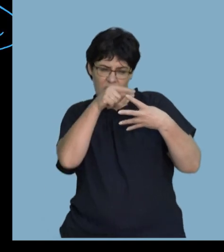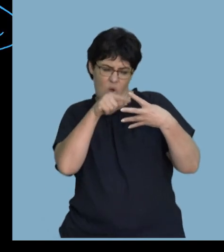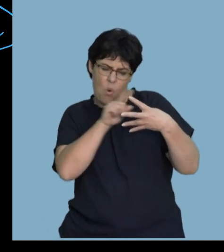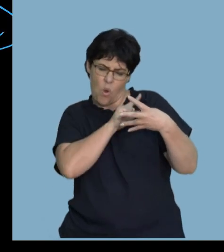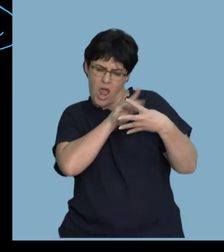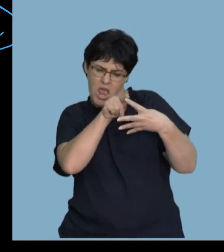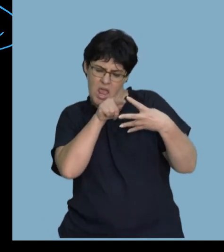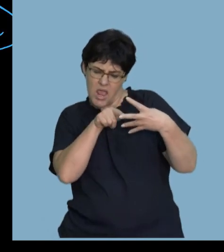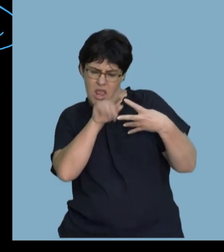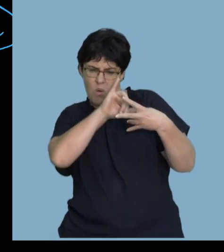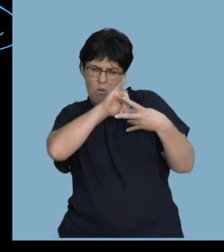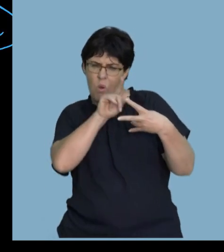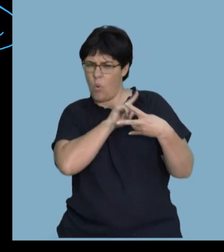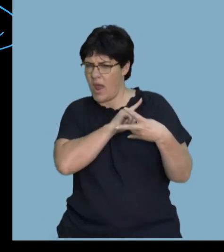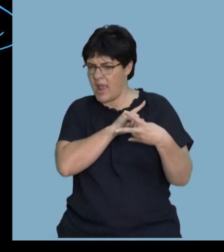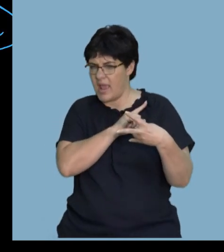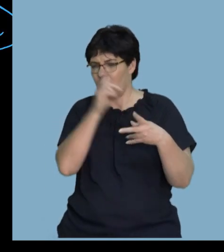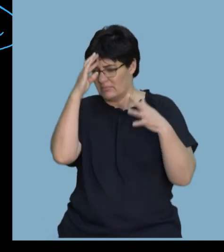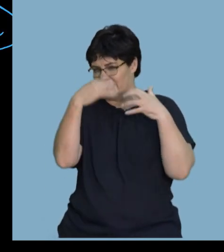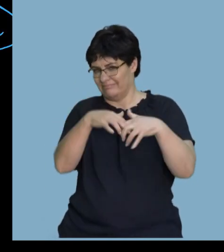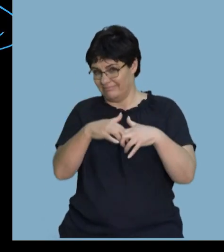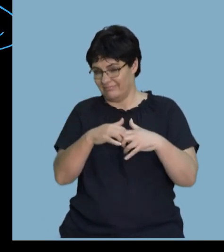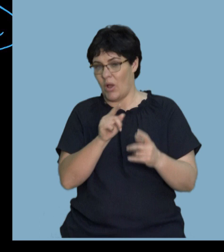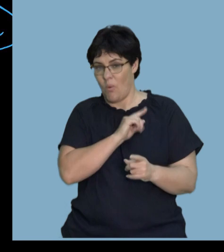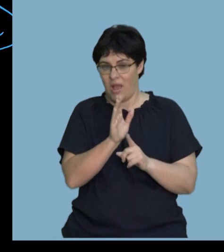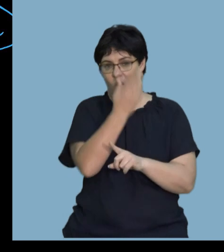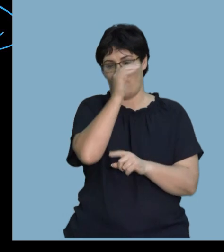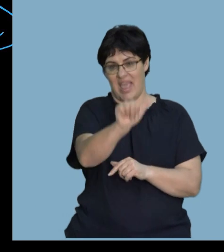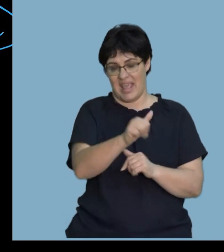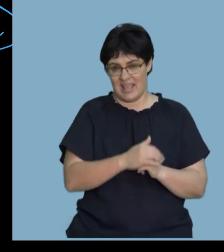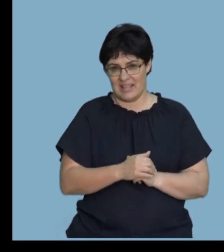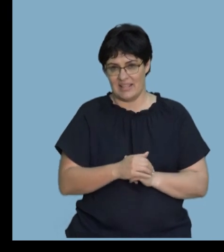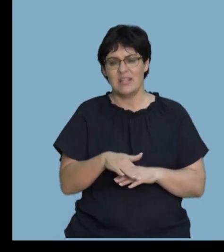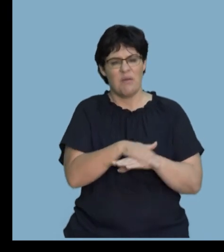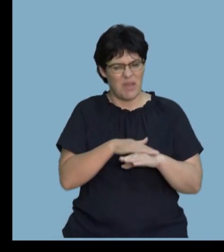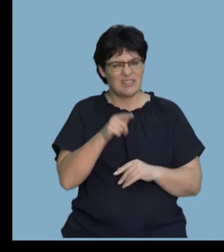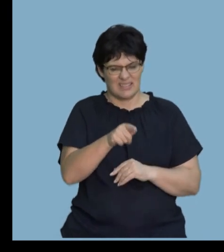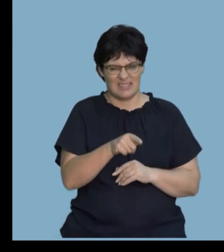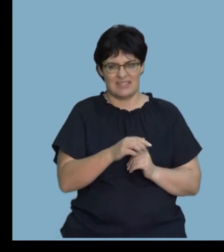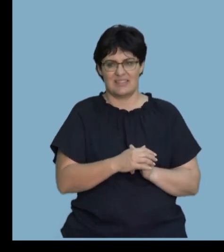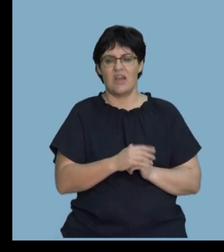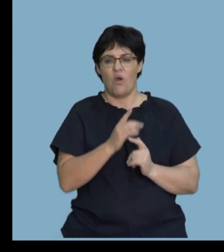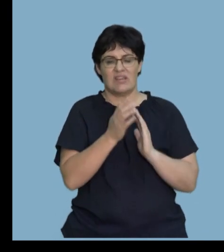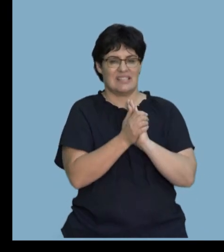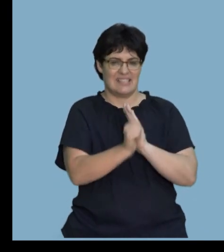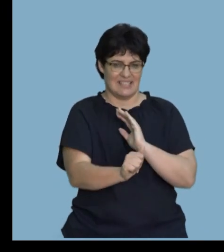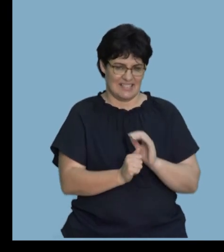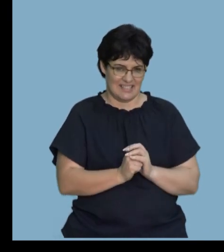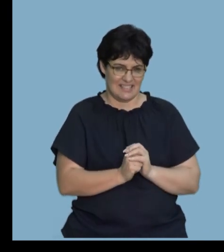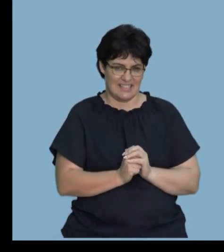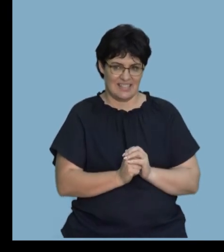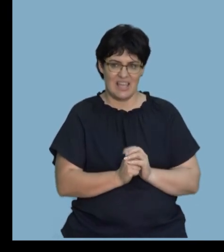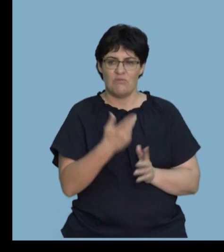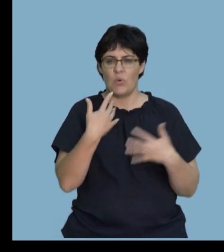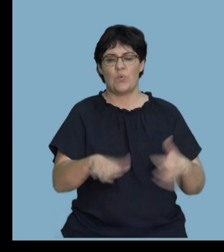reason why between A and B we eliminated A, right? So that's basically one of the skills that are